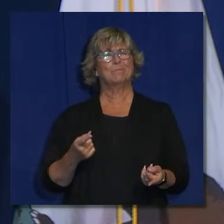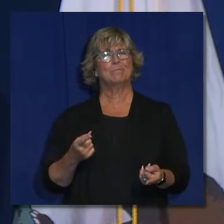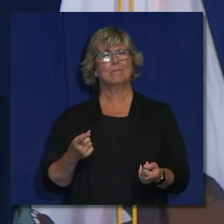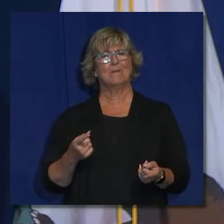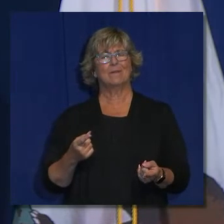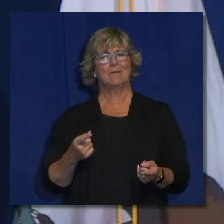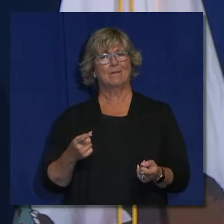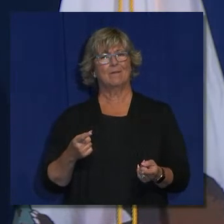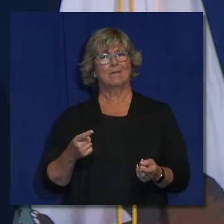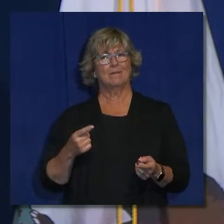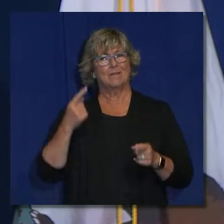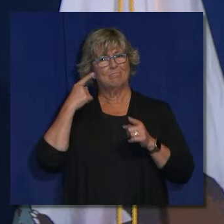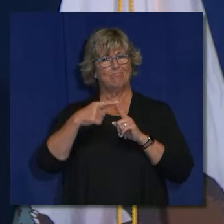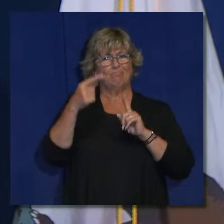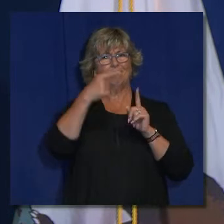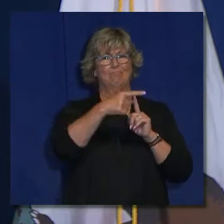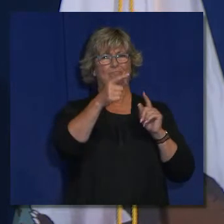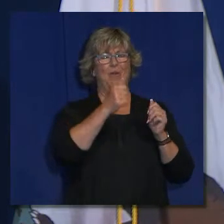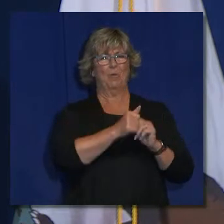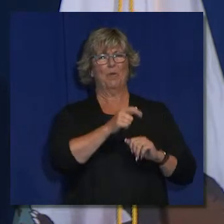these differences are,